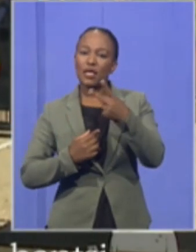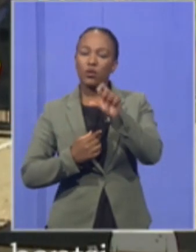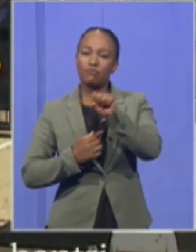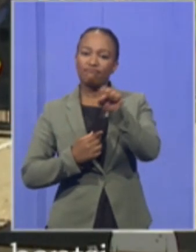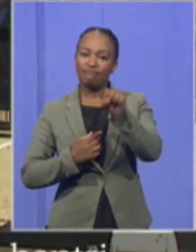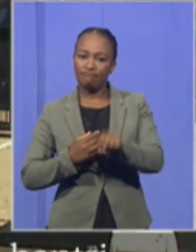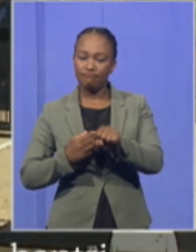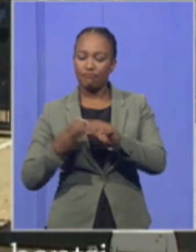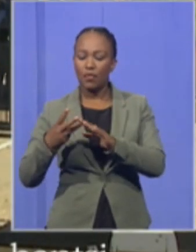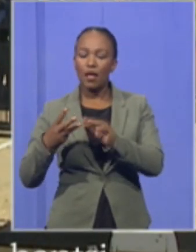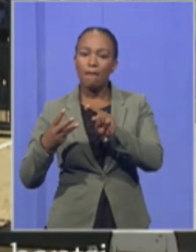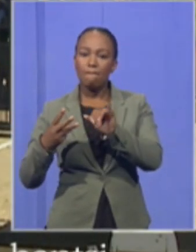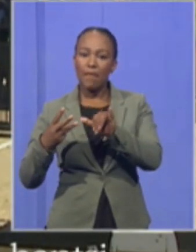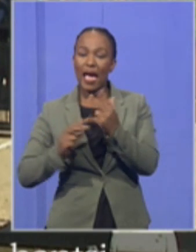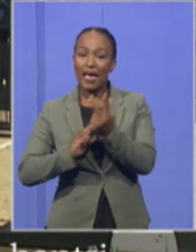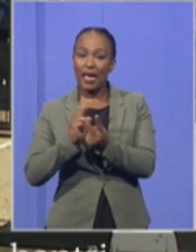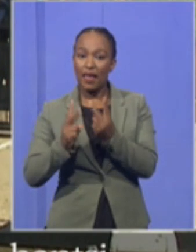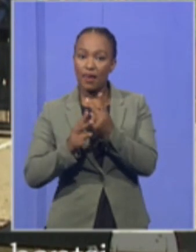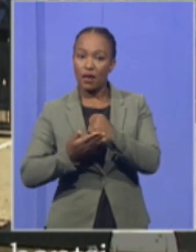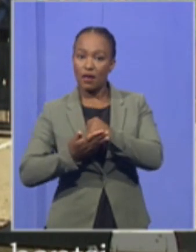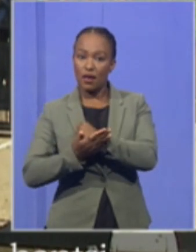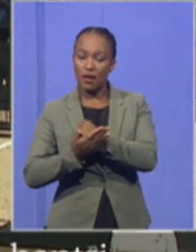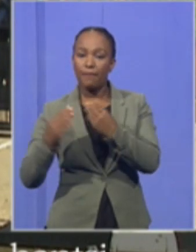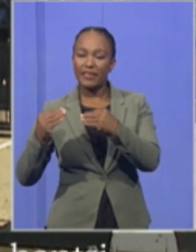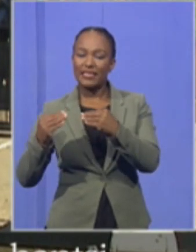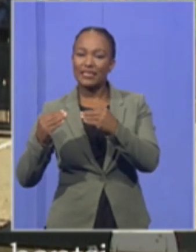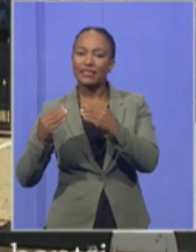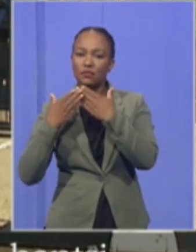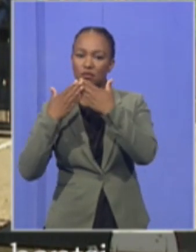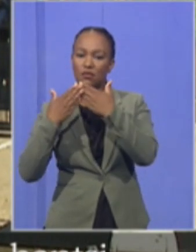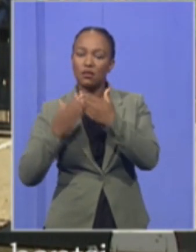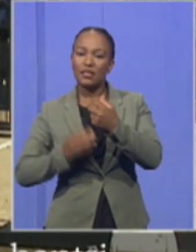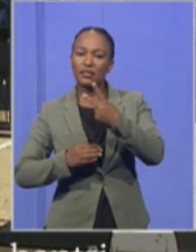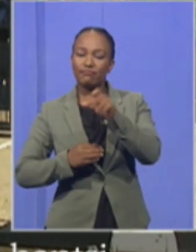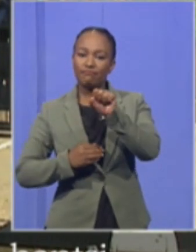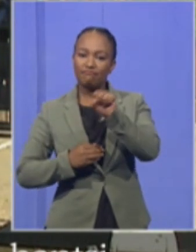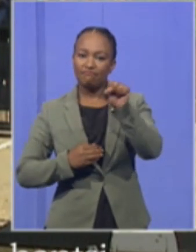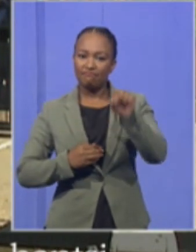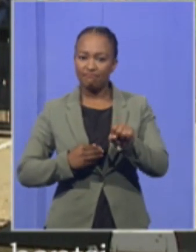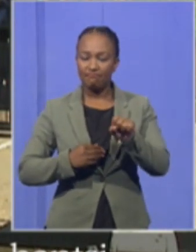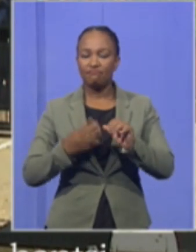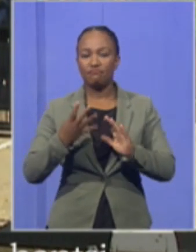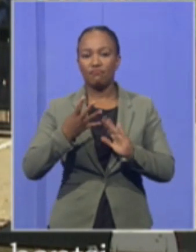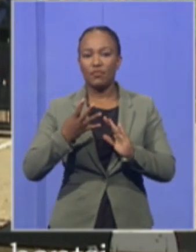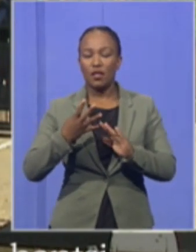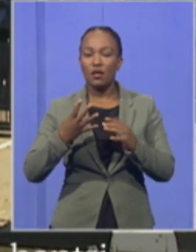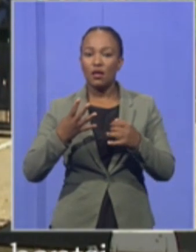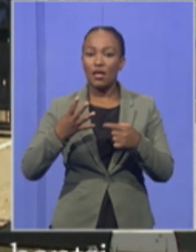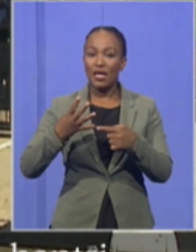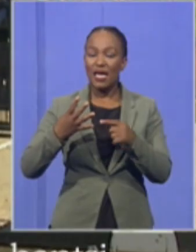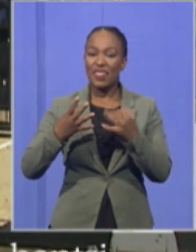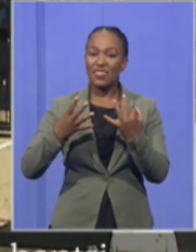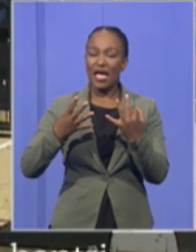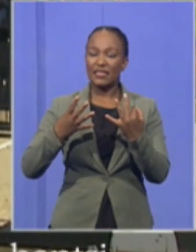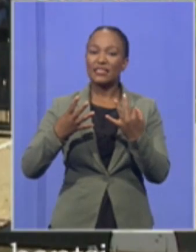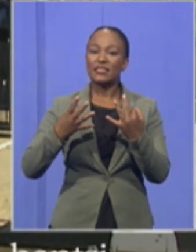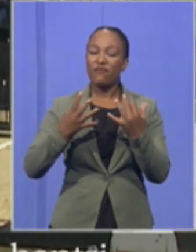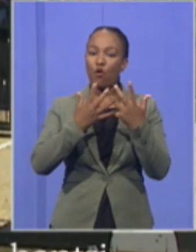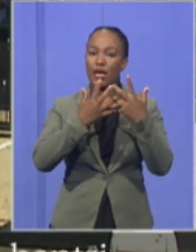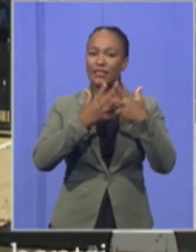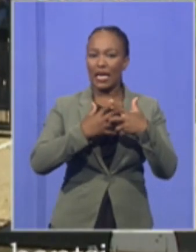be having an intake for business studies second semester, as well as the third trimester for engineering studies around